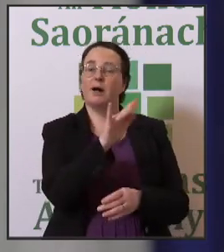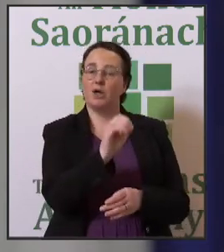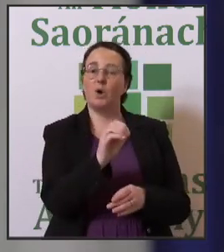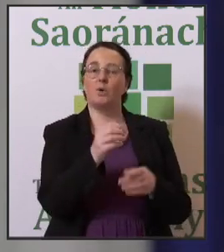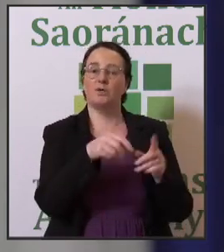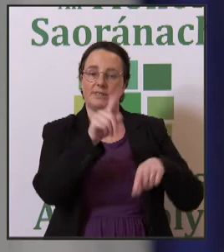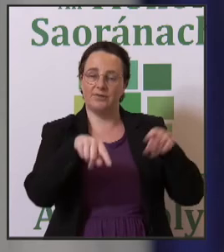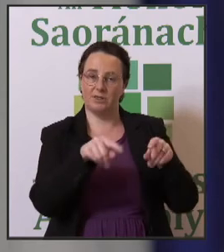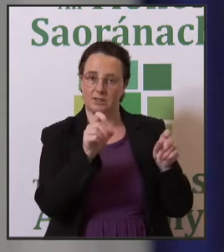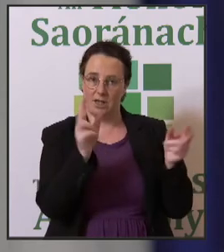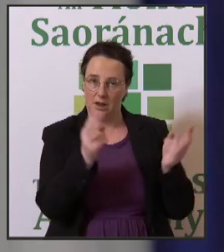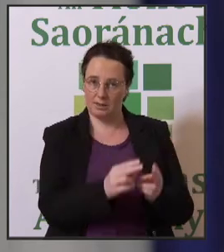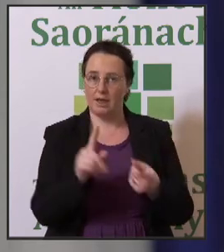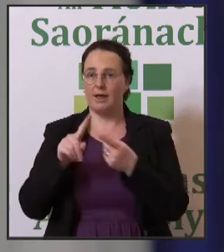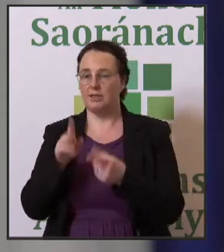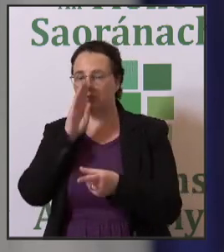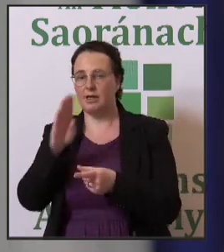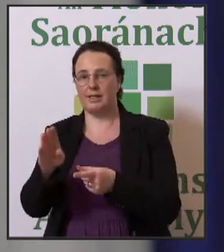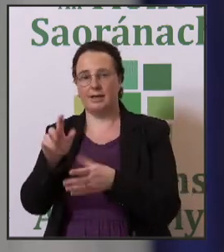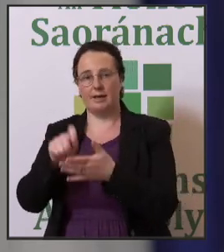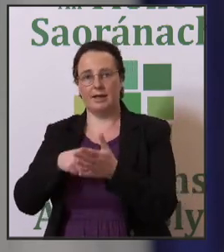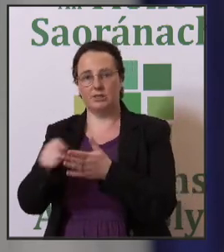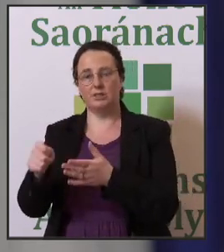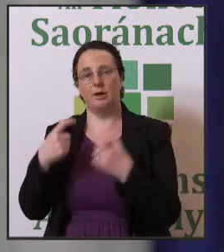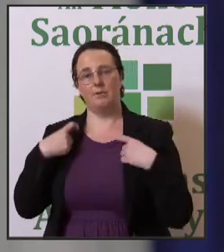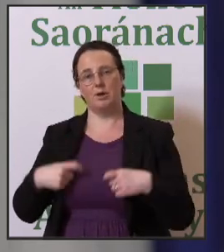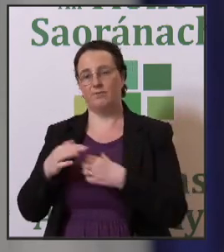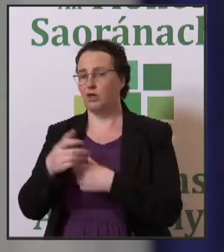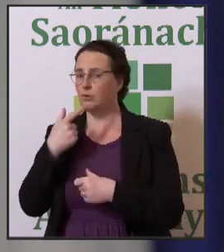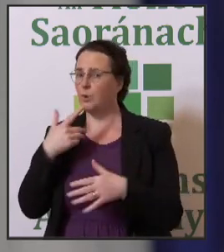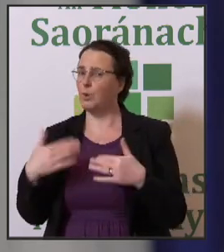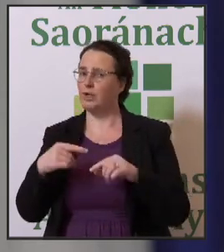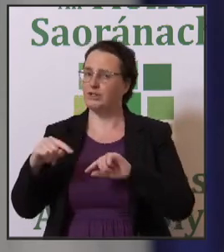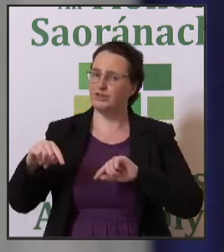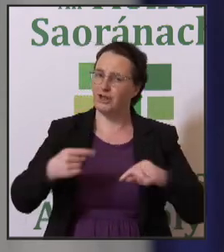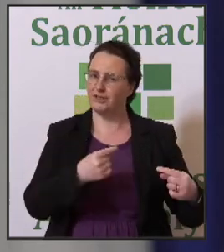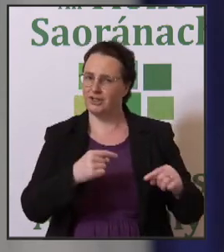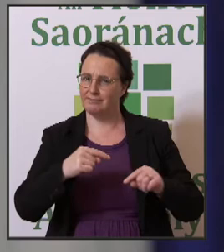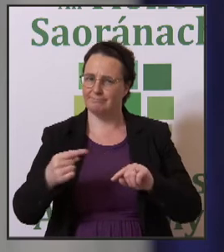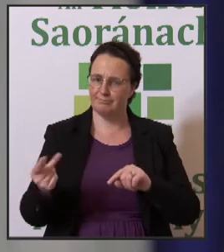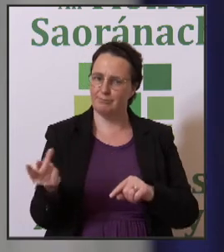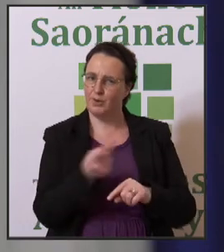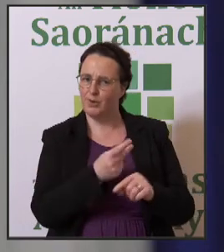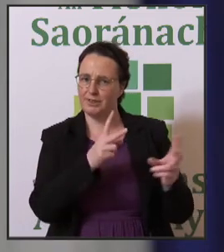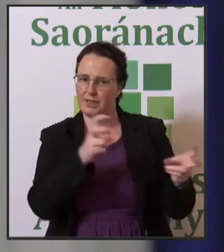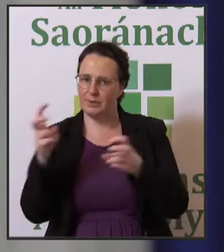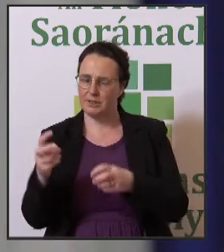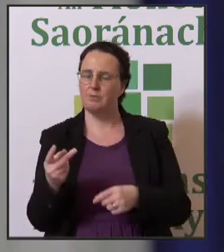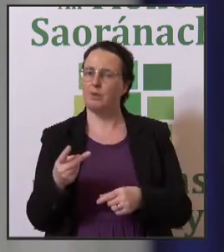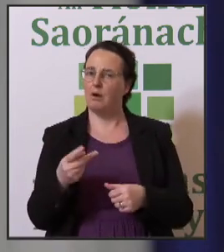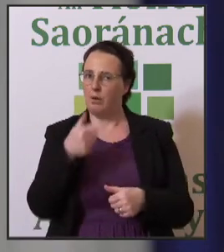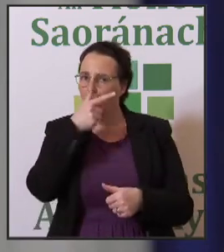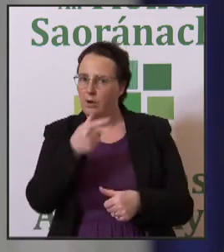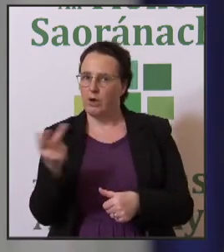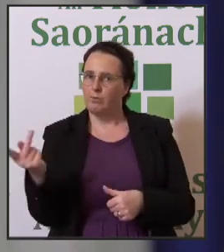directly elected mayor for Dublin are challenging subjects, but we are fortunate to have two chairs who will bring particular